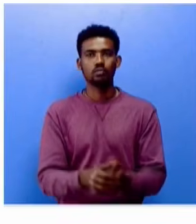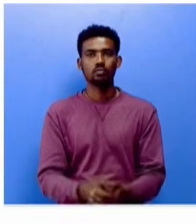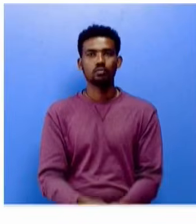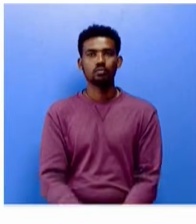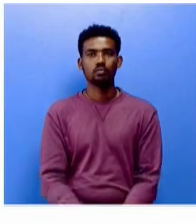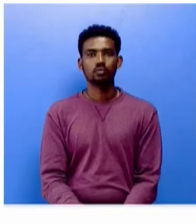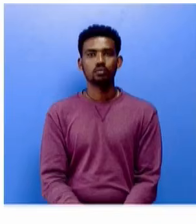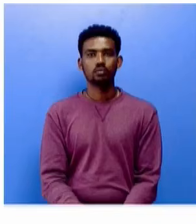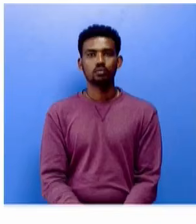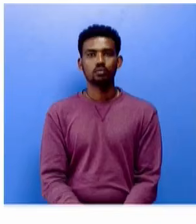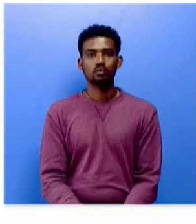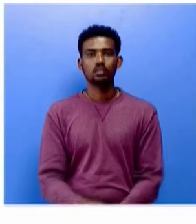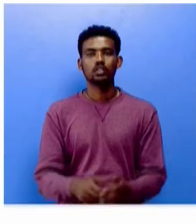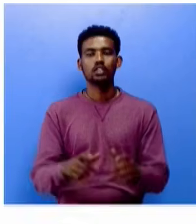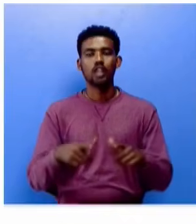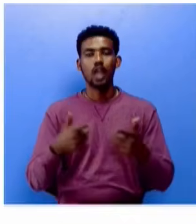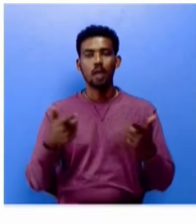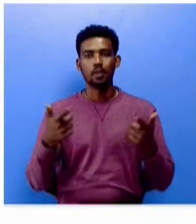in the library.